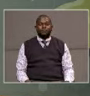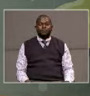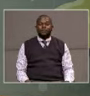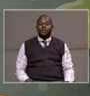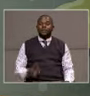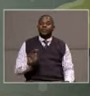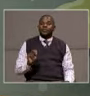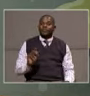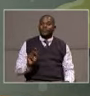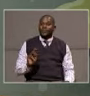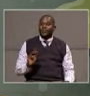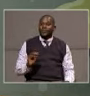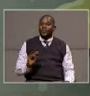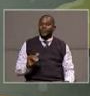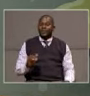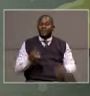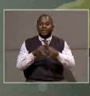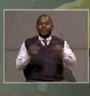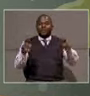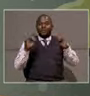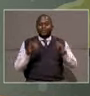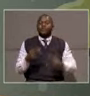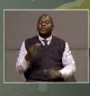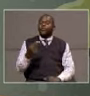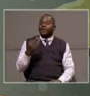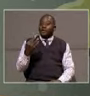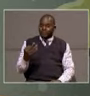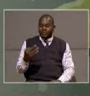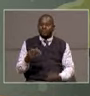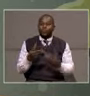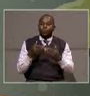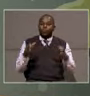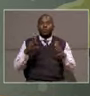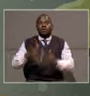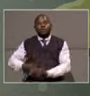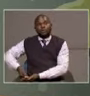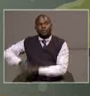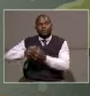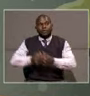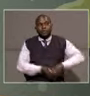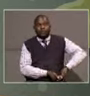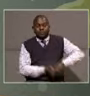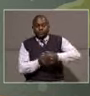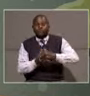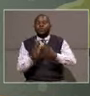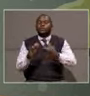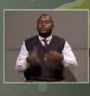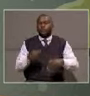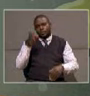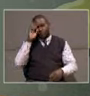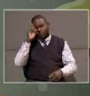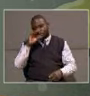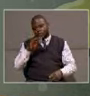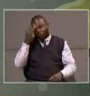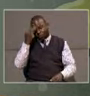Nkumba University plans to make its 23rd Open Volleyball Championship a memorable one because it